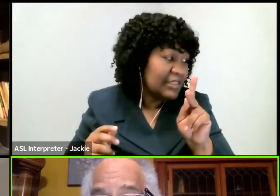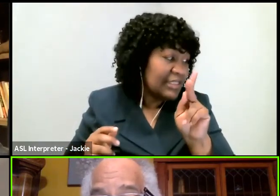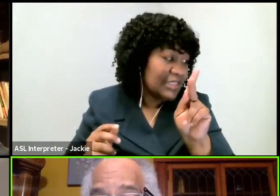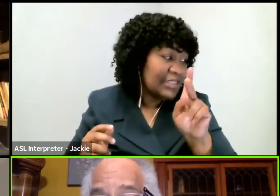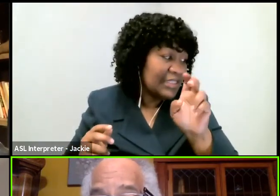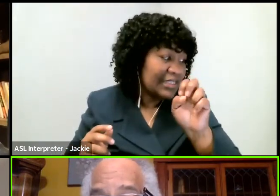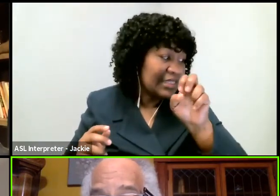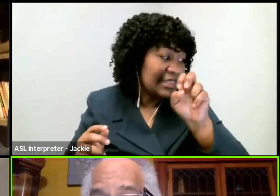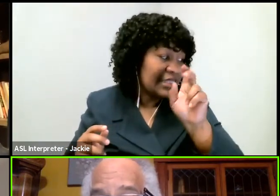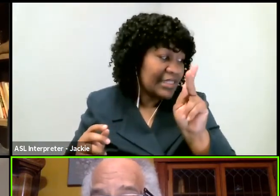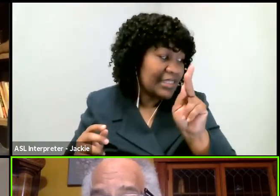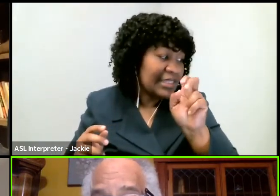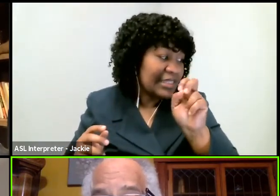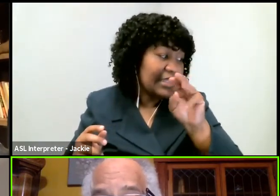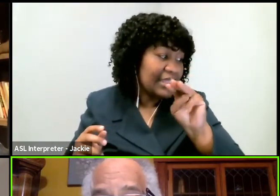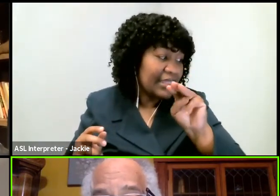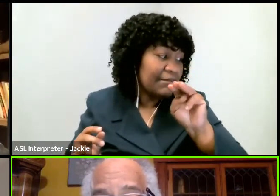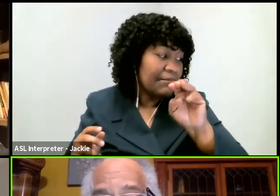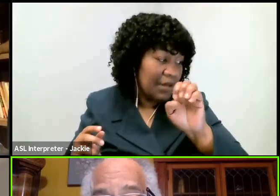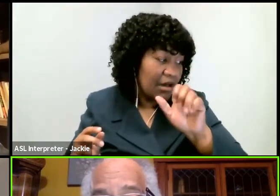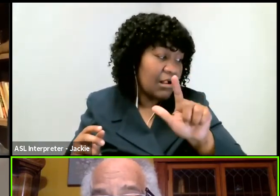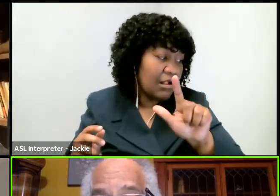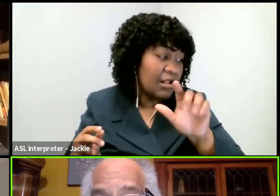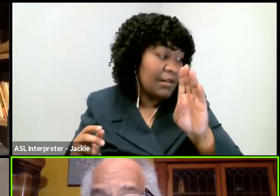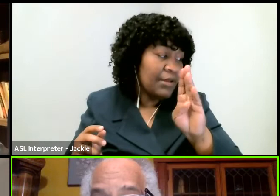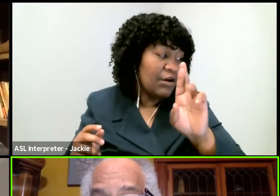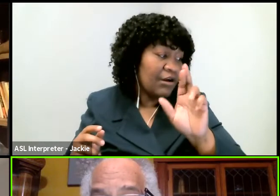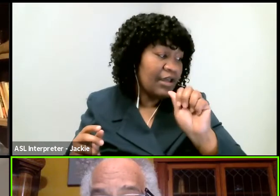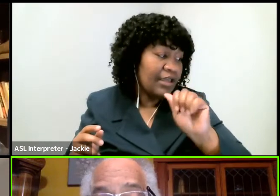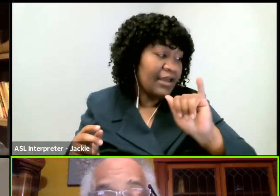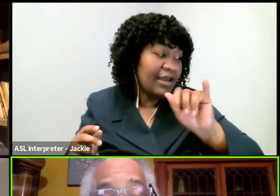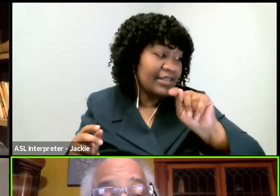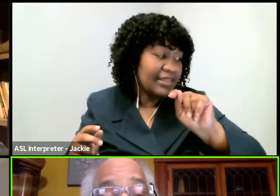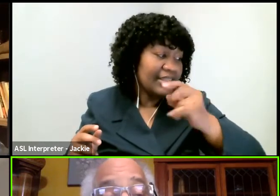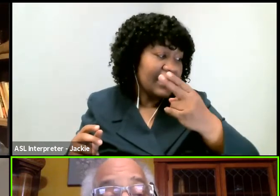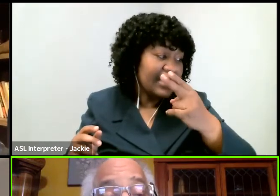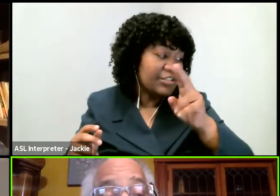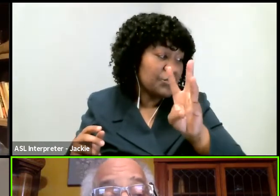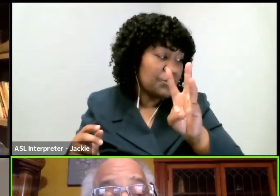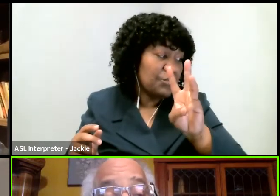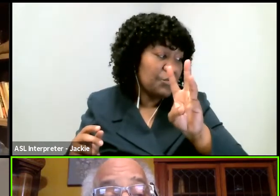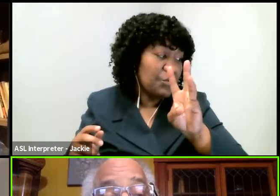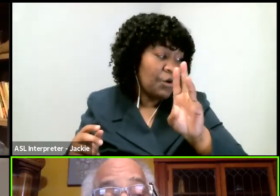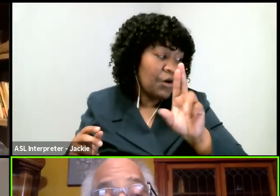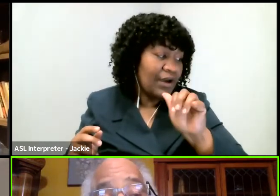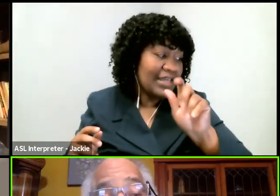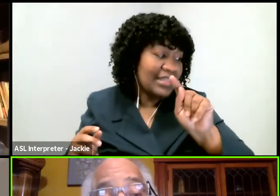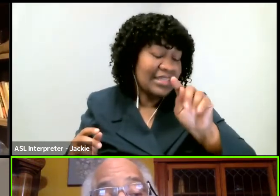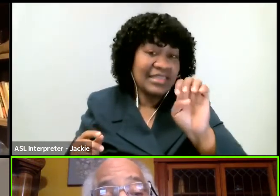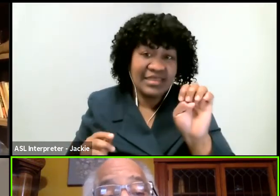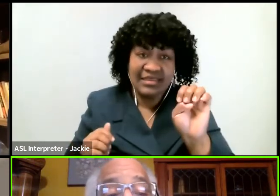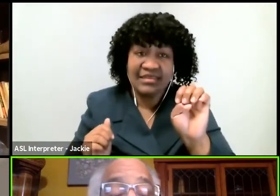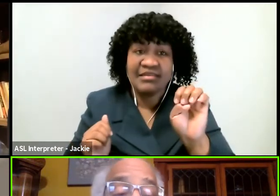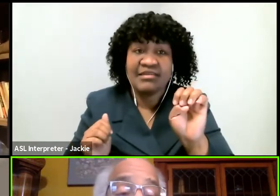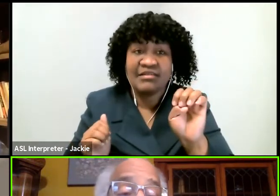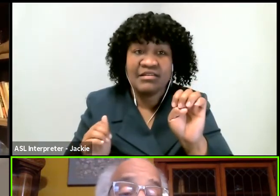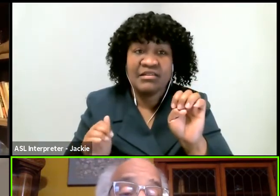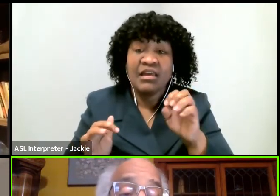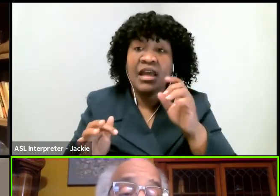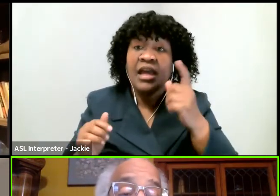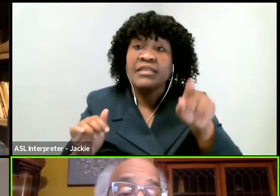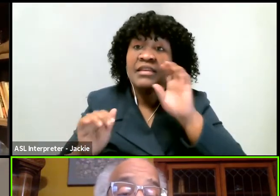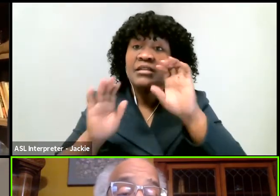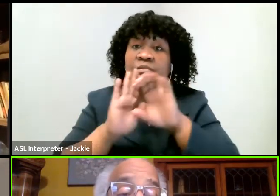was on the Commonwealth floor of the Olin Library at Cornell, and with the picture